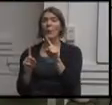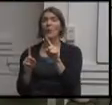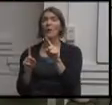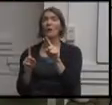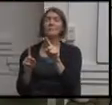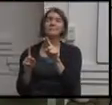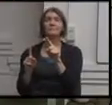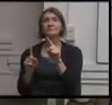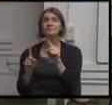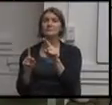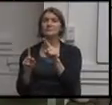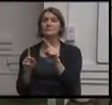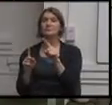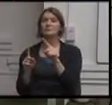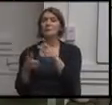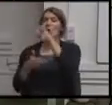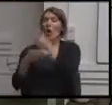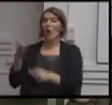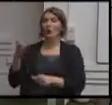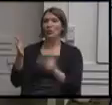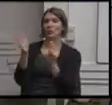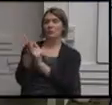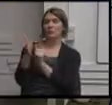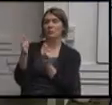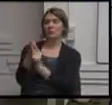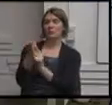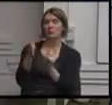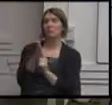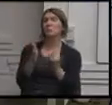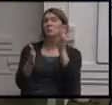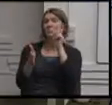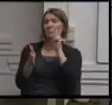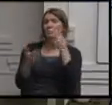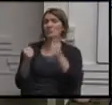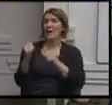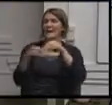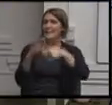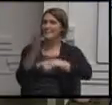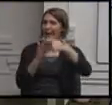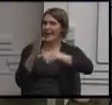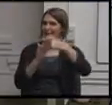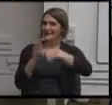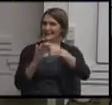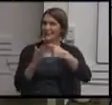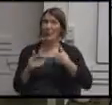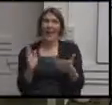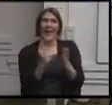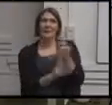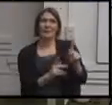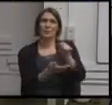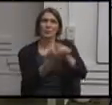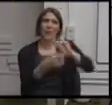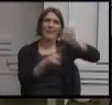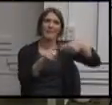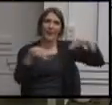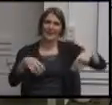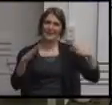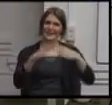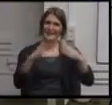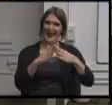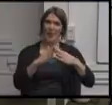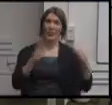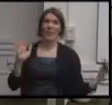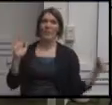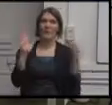periodical article placement program. We're going to see if we can get people to write about Brattleboro and get placement